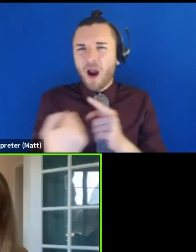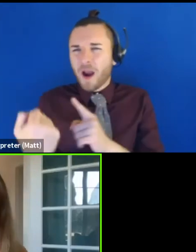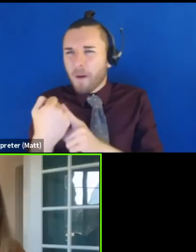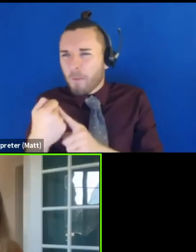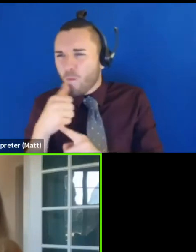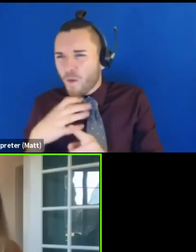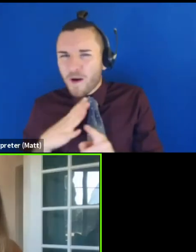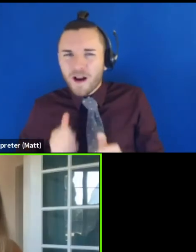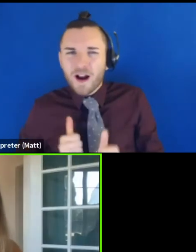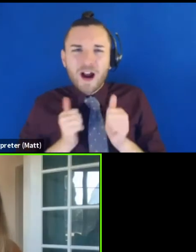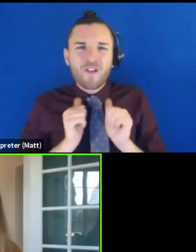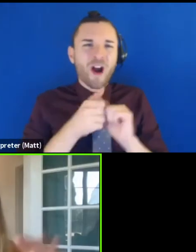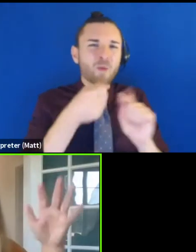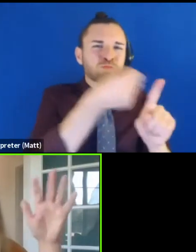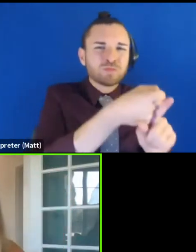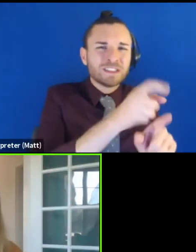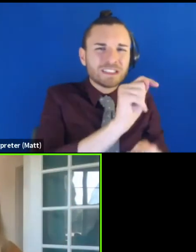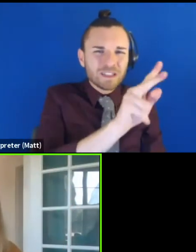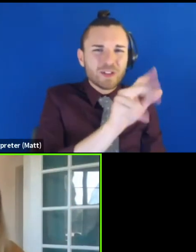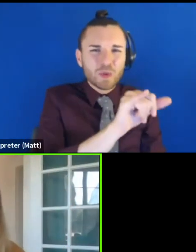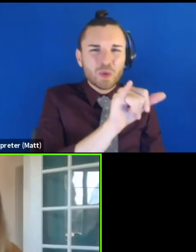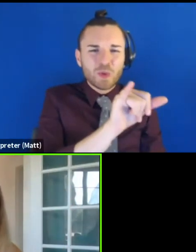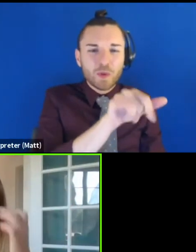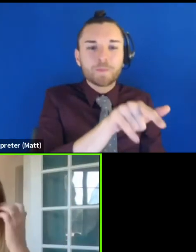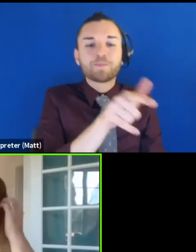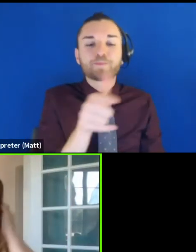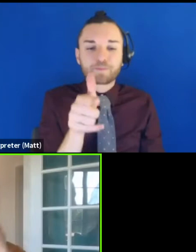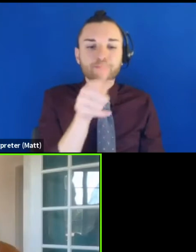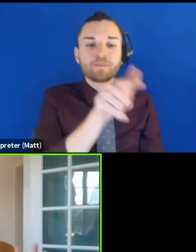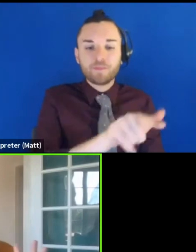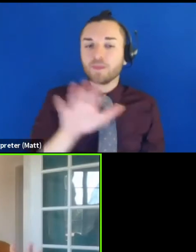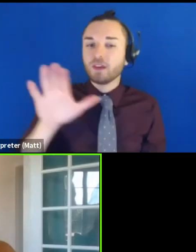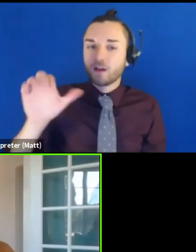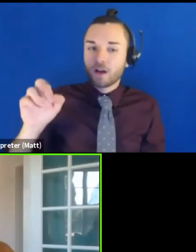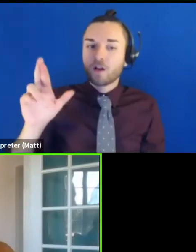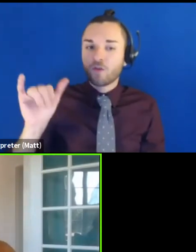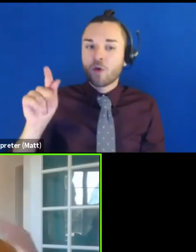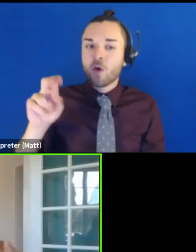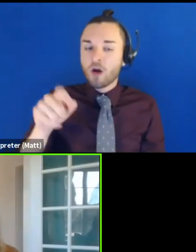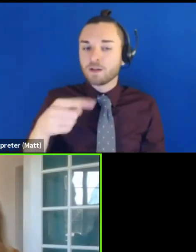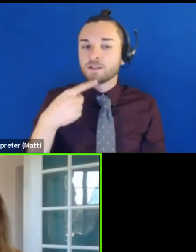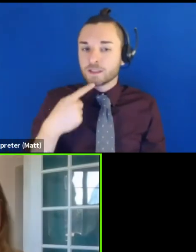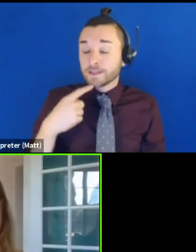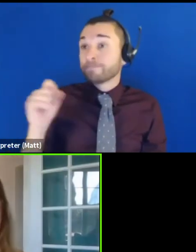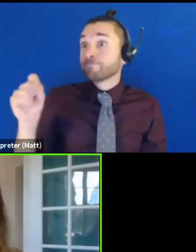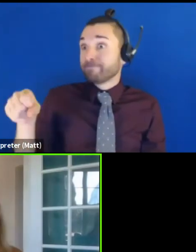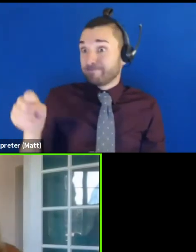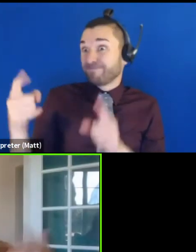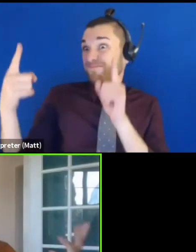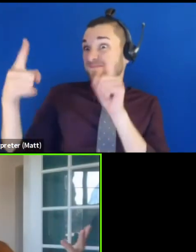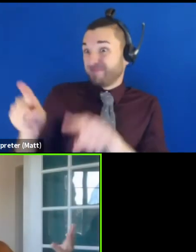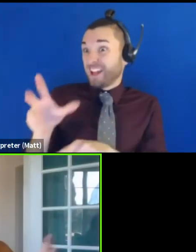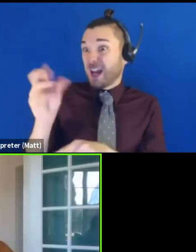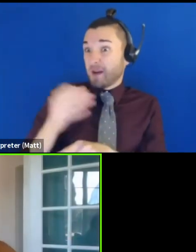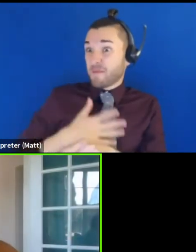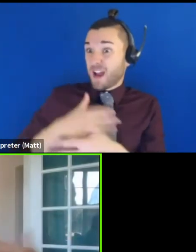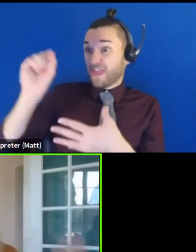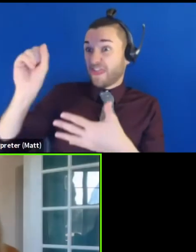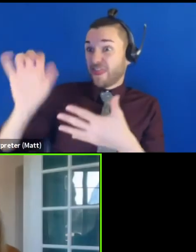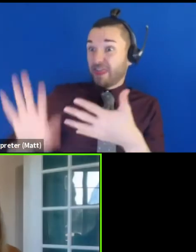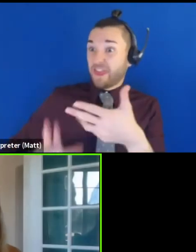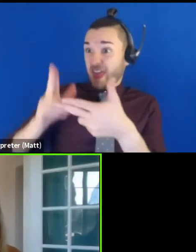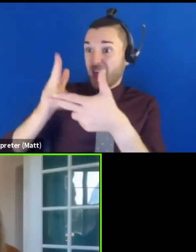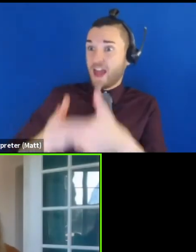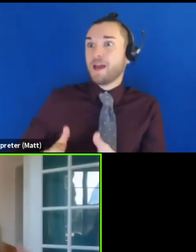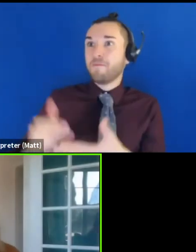right. And I mean, of those, you know, you said, you know, rightfully that the shows that I listed are sort of the greatest hits, and there's so